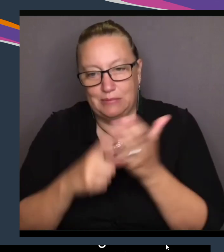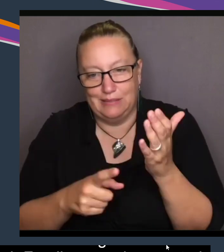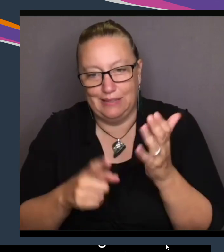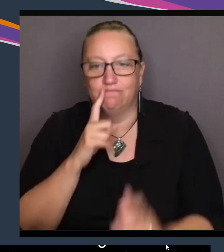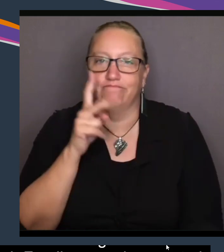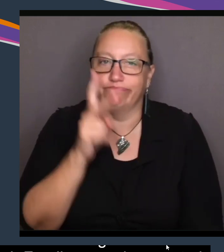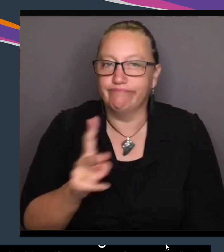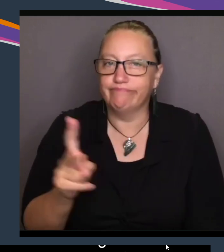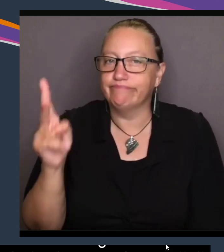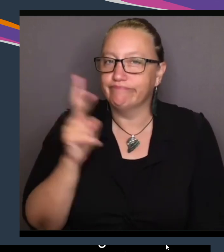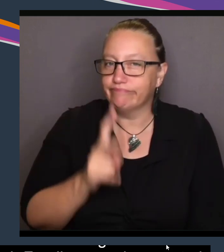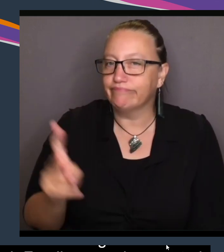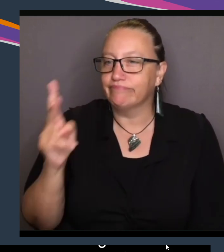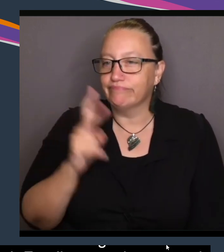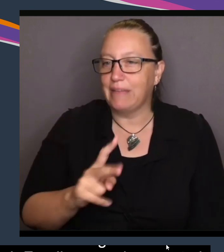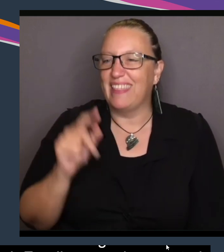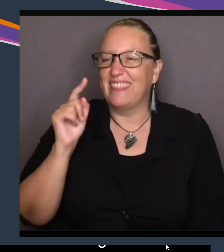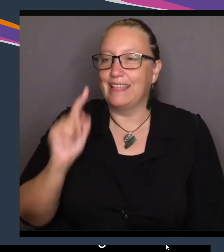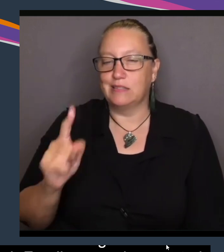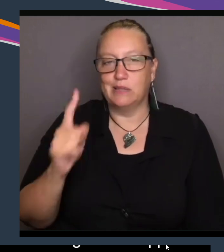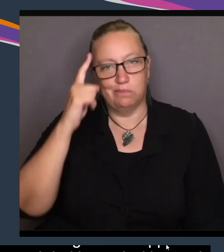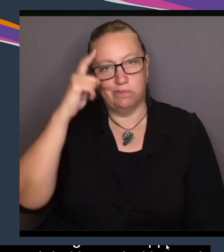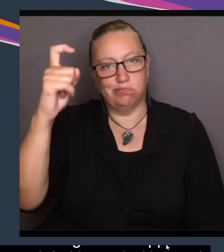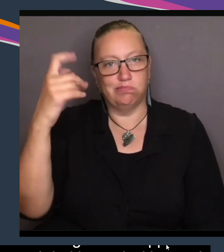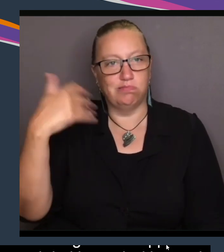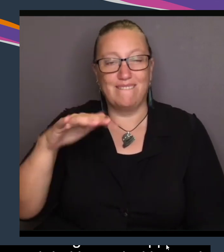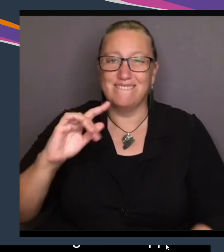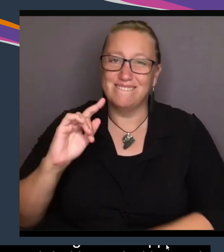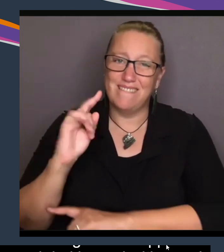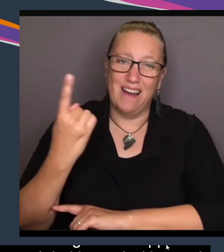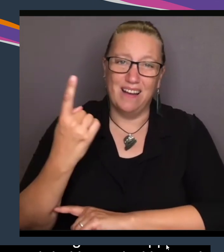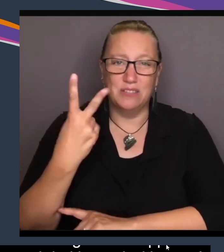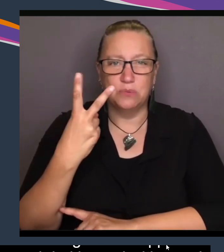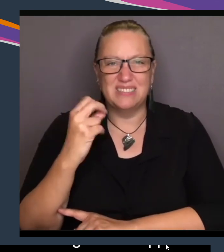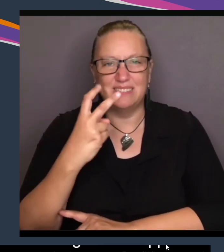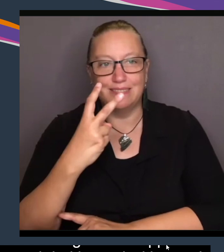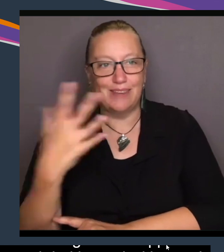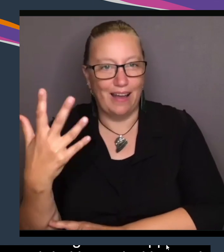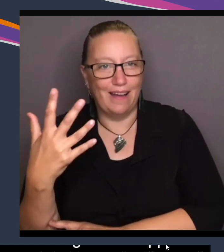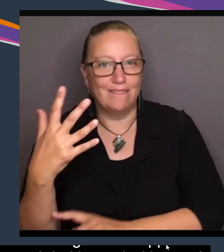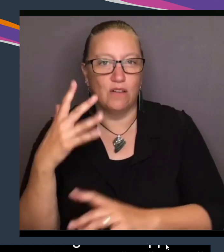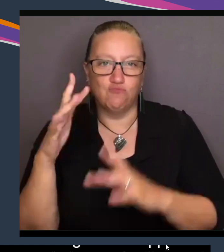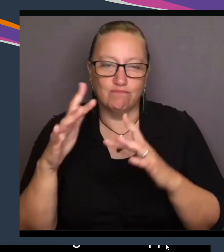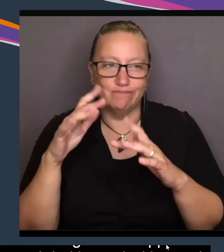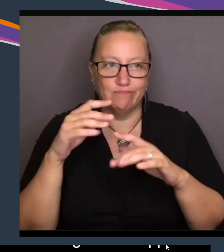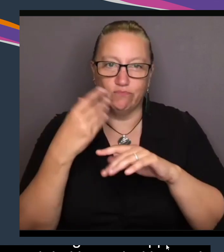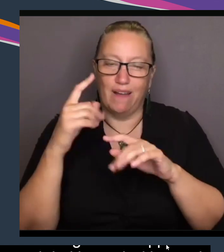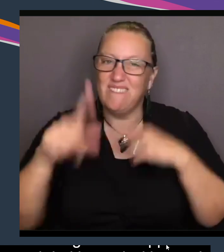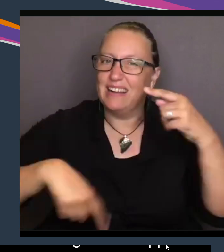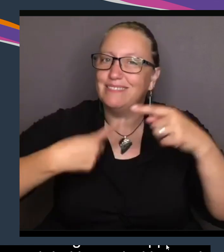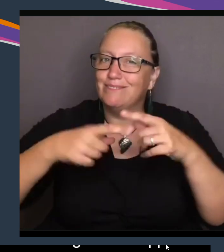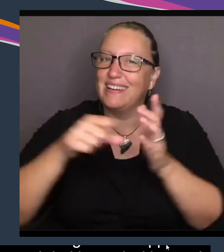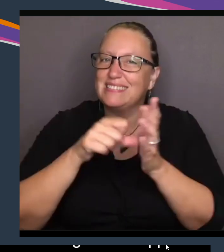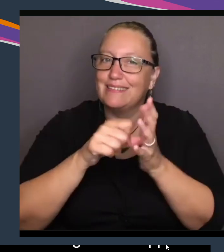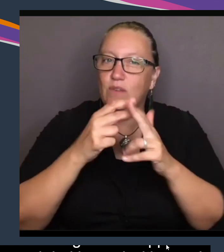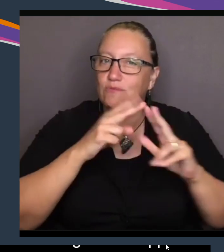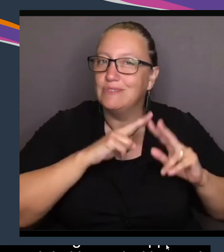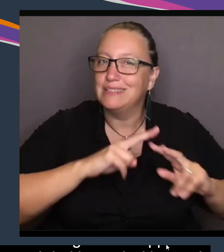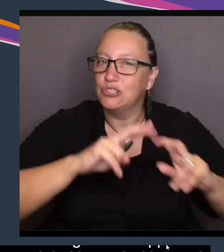This builds on the success of our inaugural 2025 round, and I'm very happy that we've got a number of